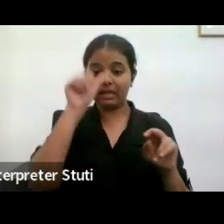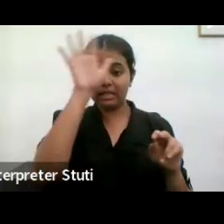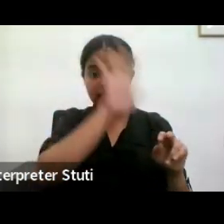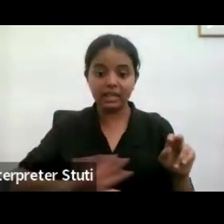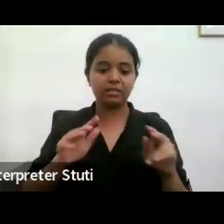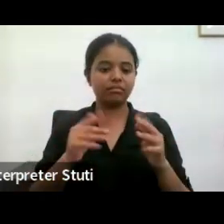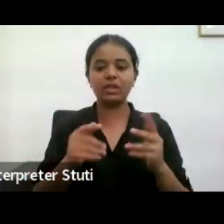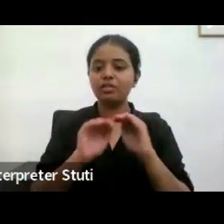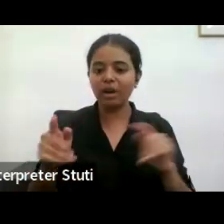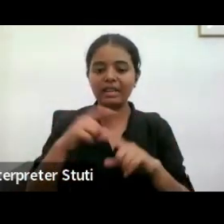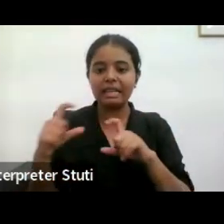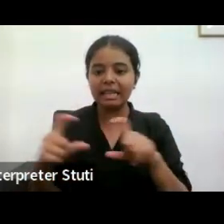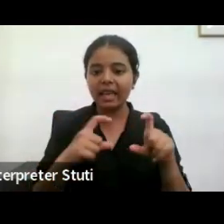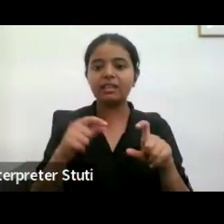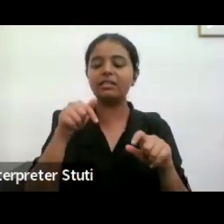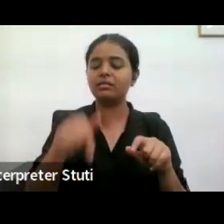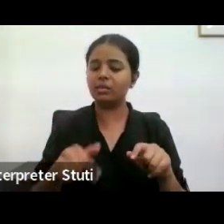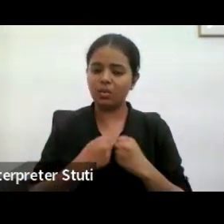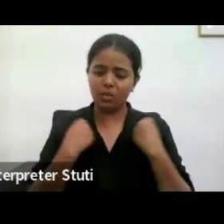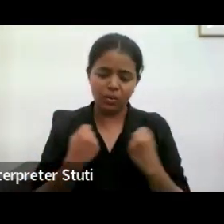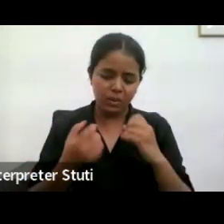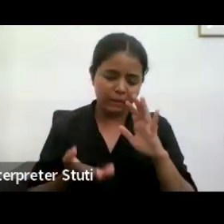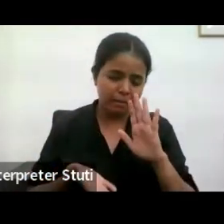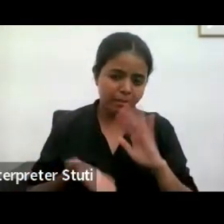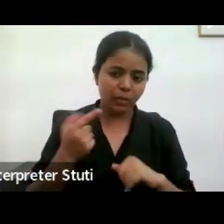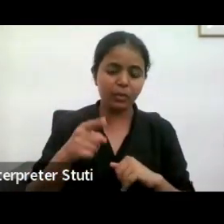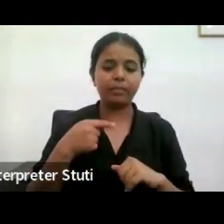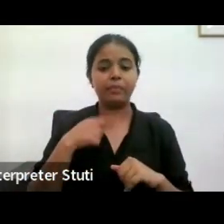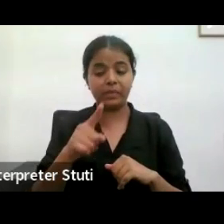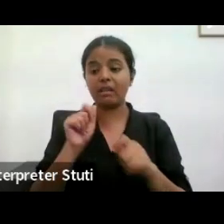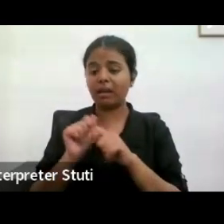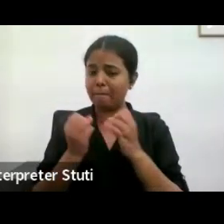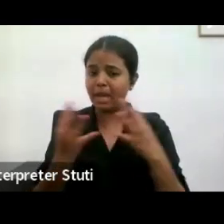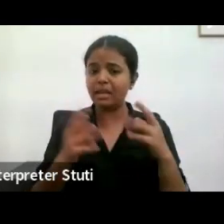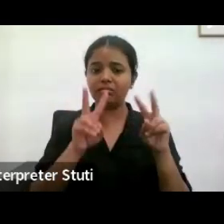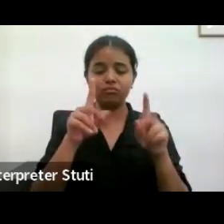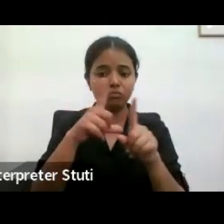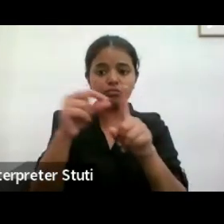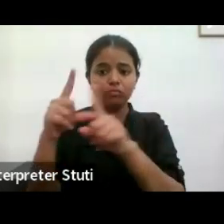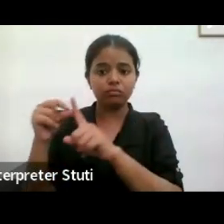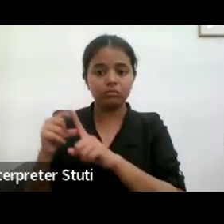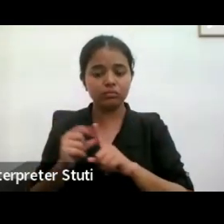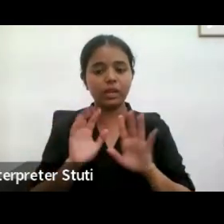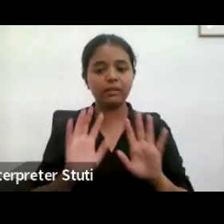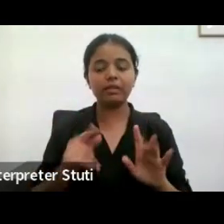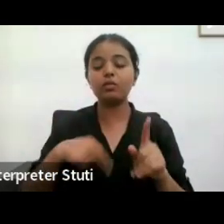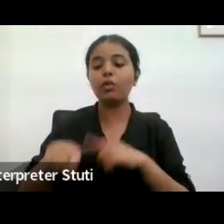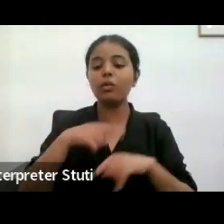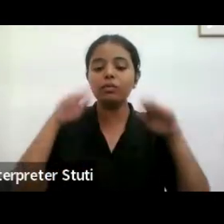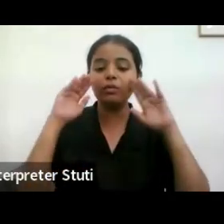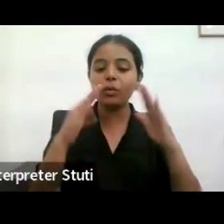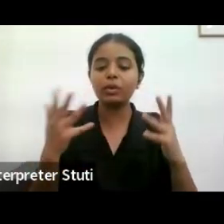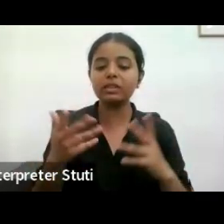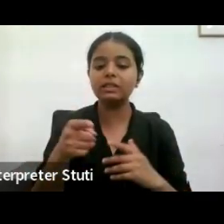of efforts, I'm sure I don't need to tell you that, there's a lot of work going on, making sure that those